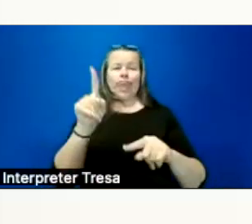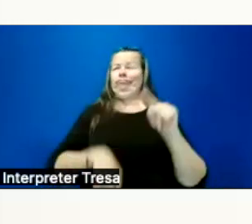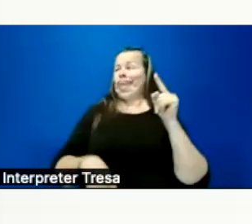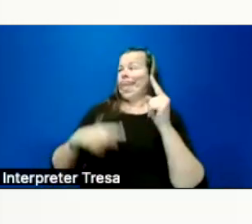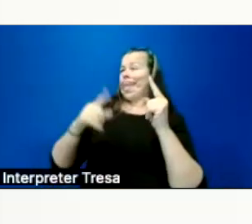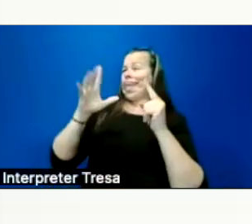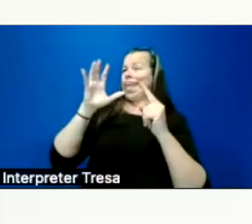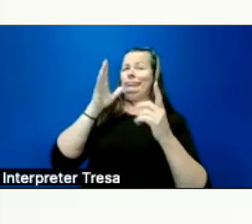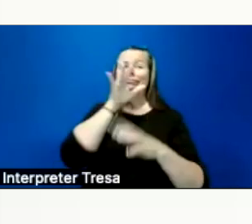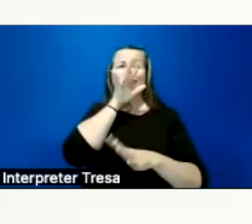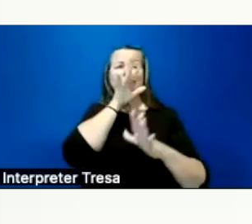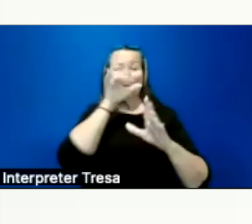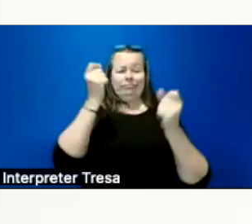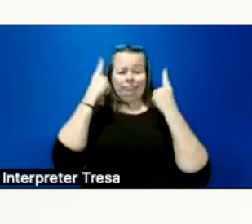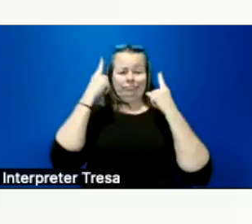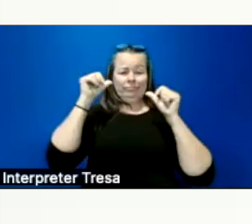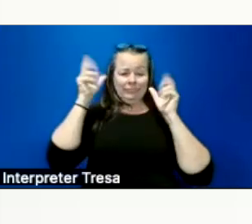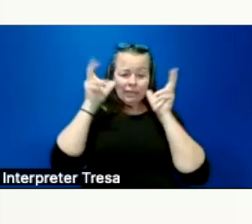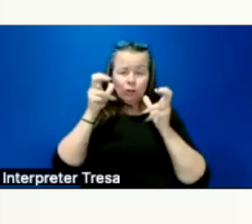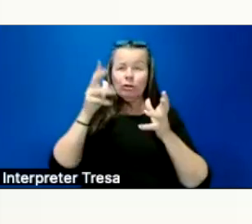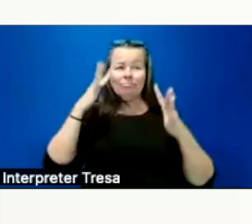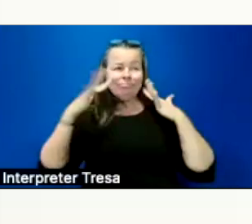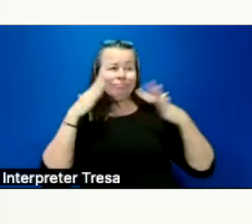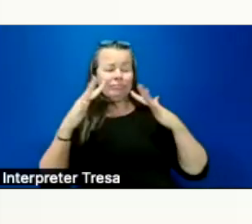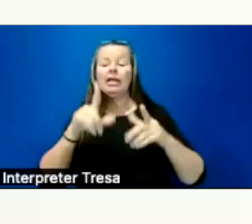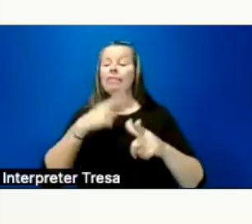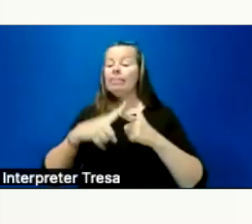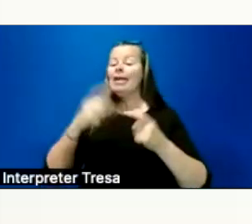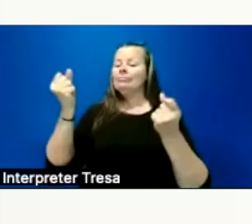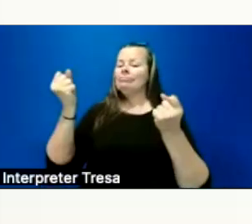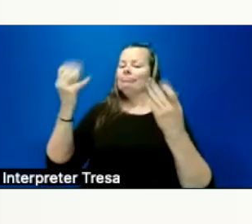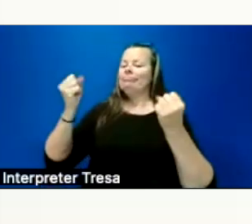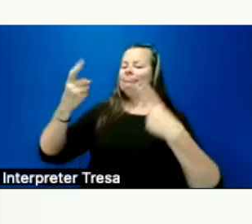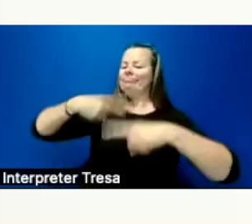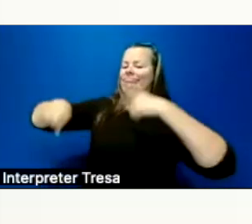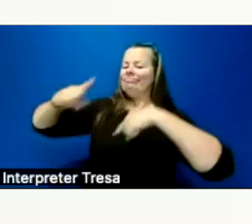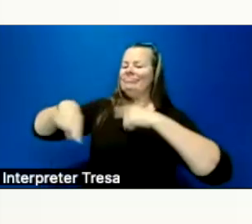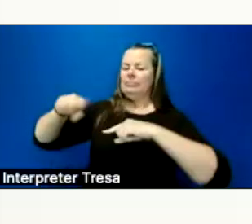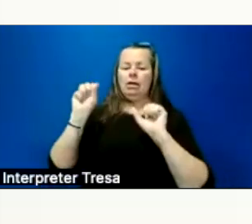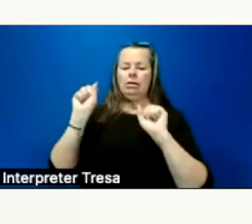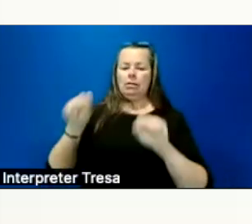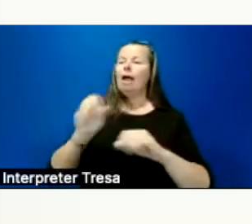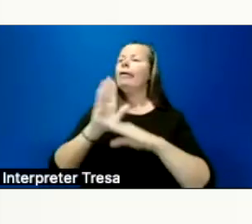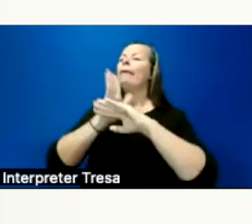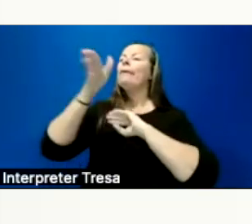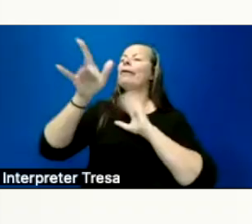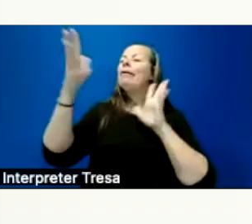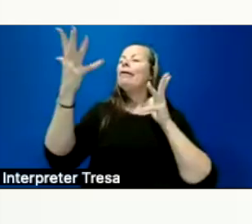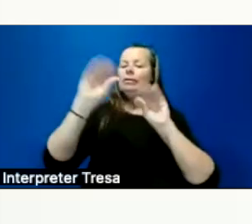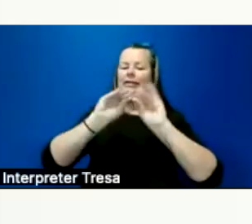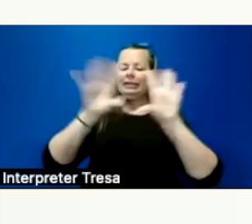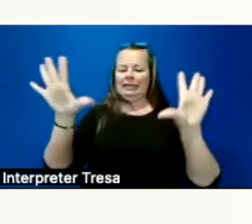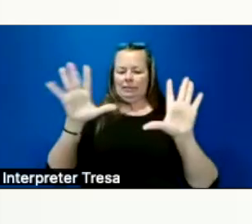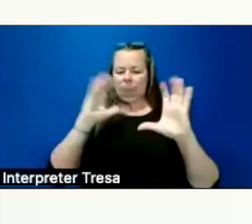really loud. So in that case, sign languages can indeed come across and make this